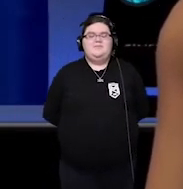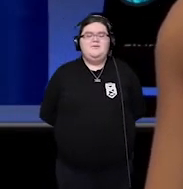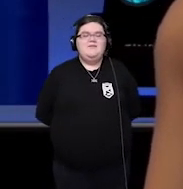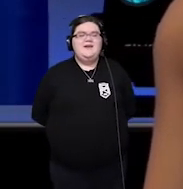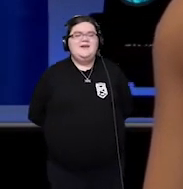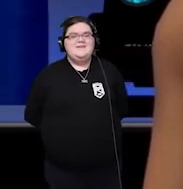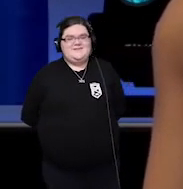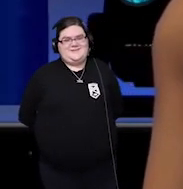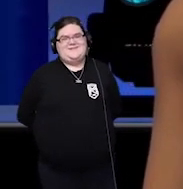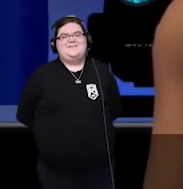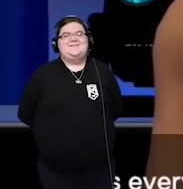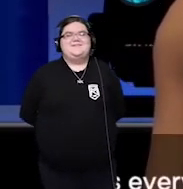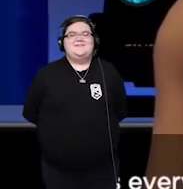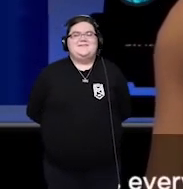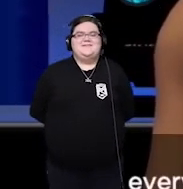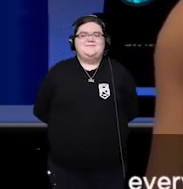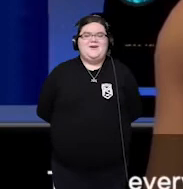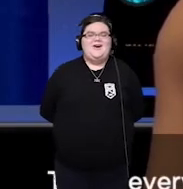Don't say police. Police!